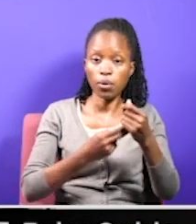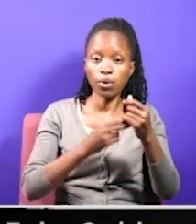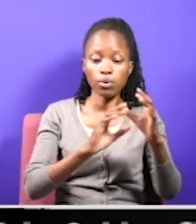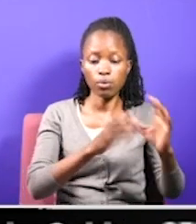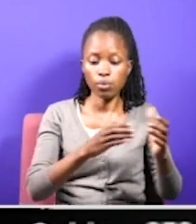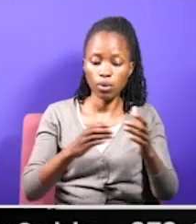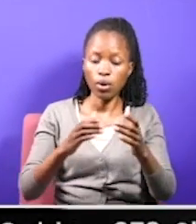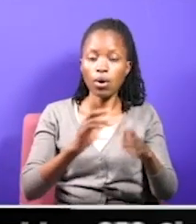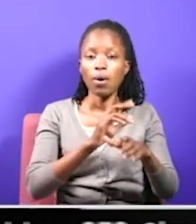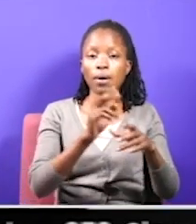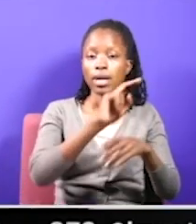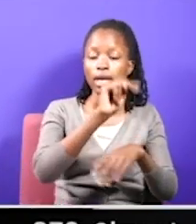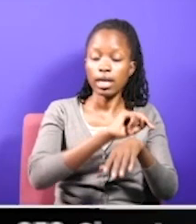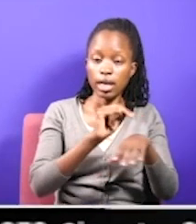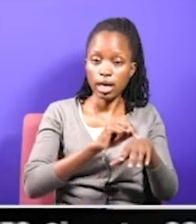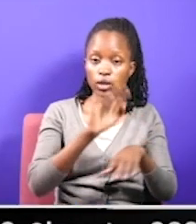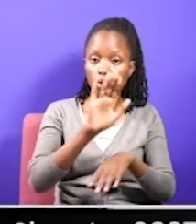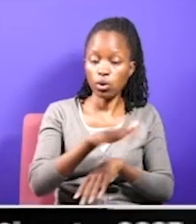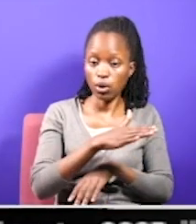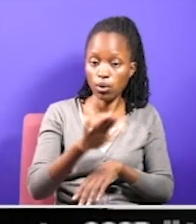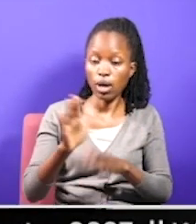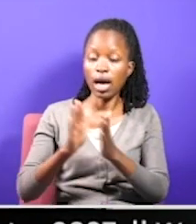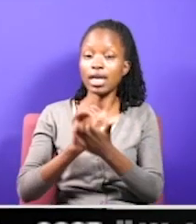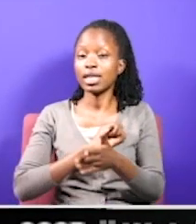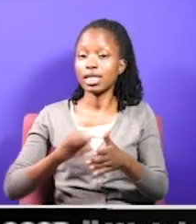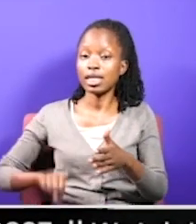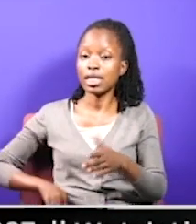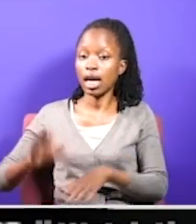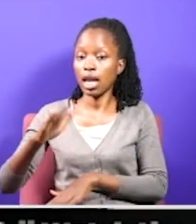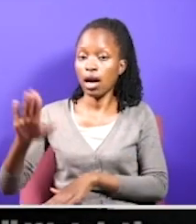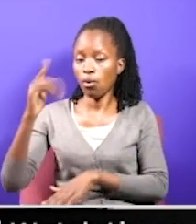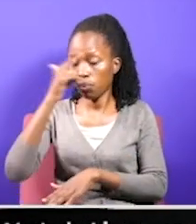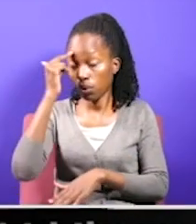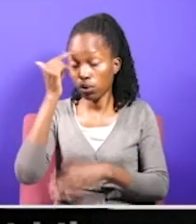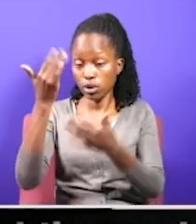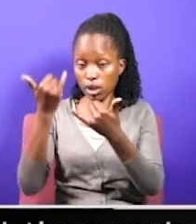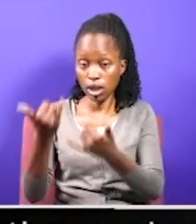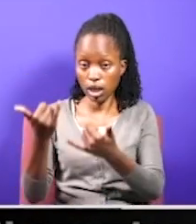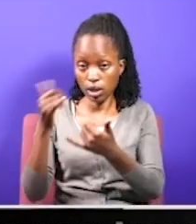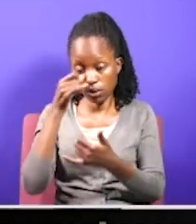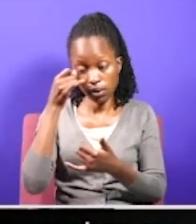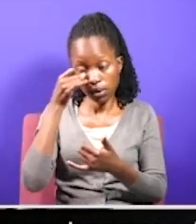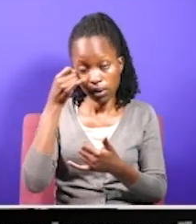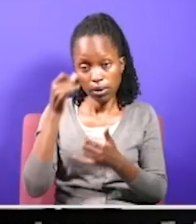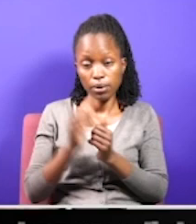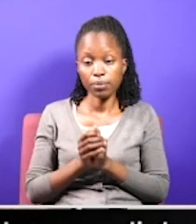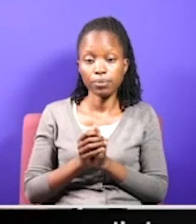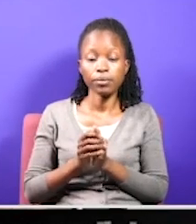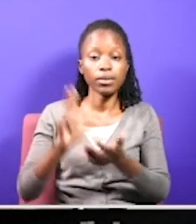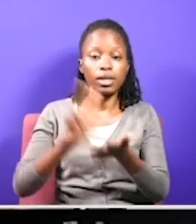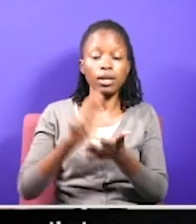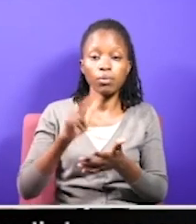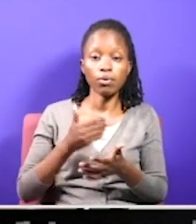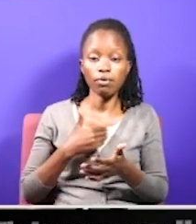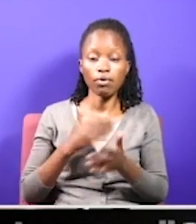Parliament, the National Assembly, and the Senate, because they have now given their unanimous approval